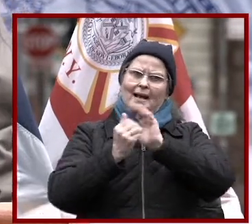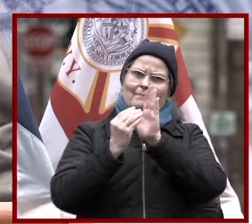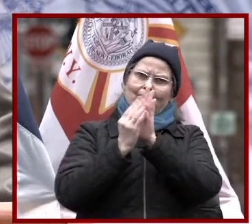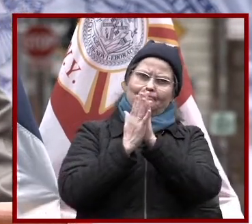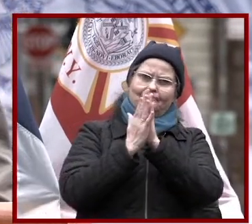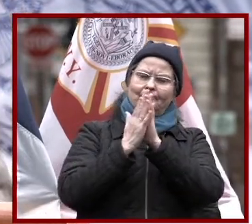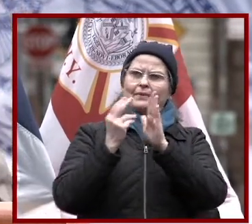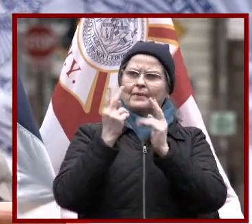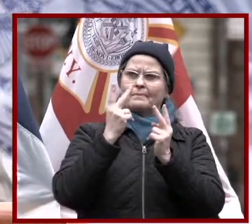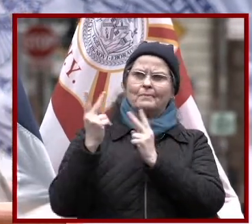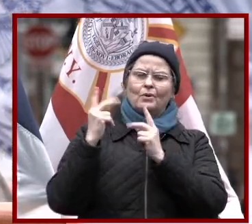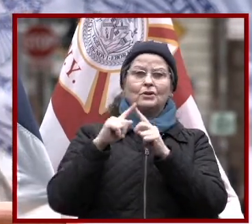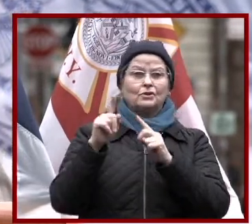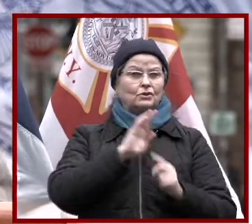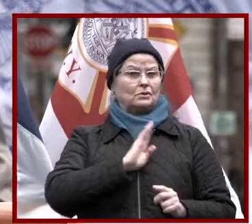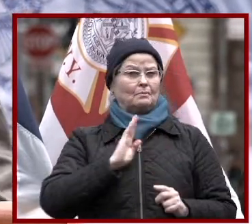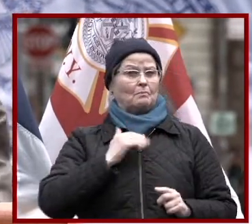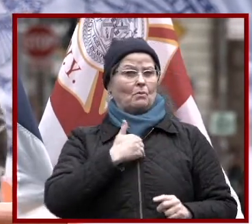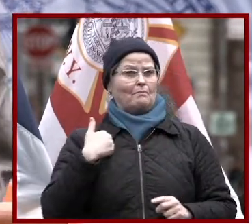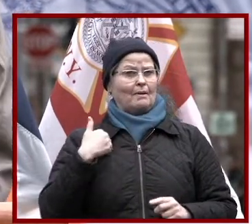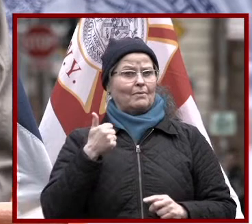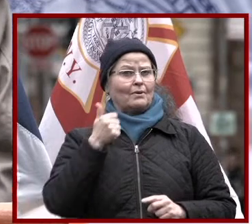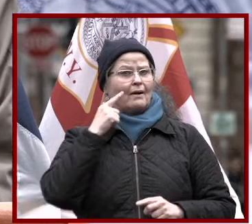Fire. She's a board member of the Triangle Fire